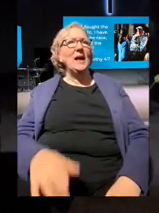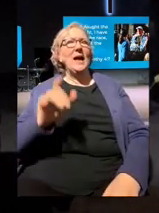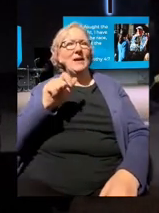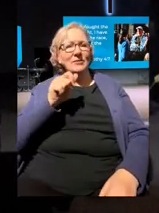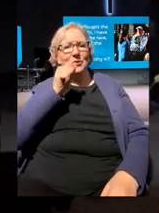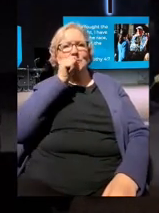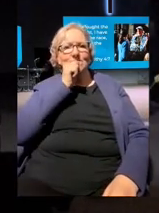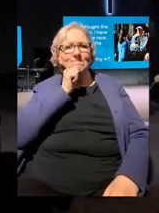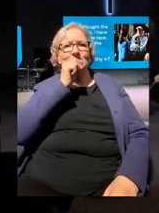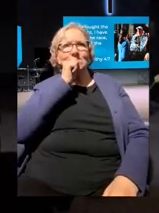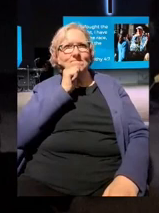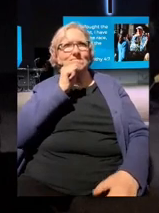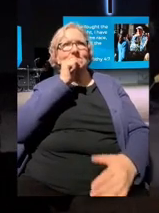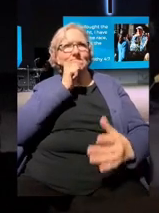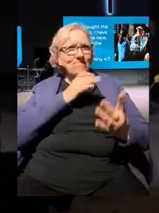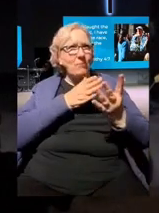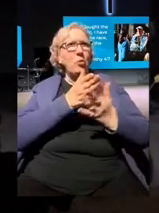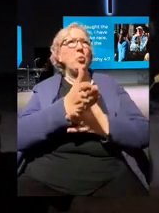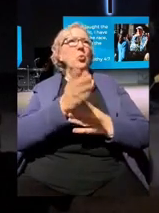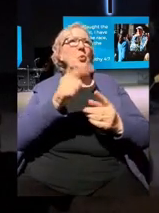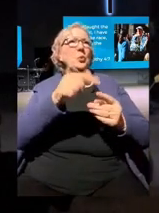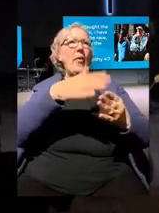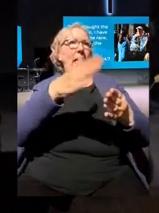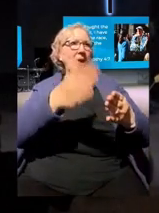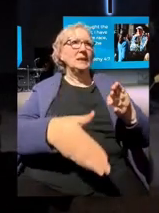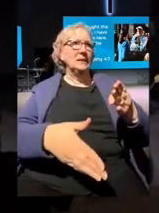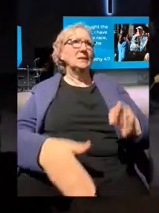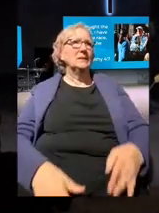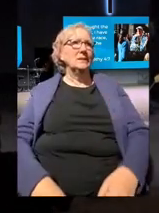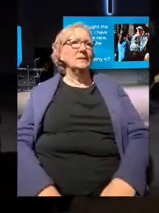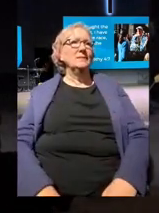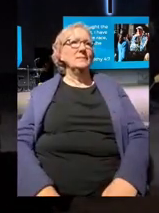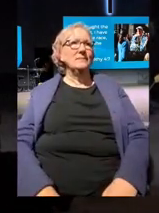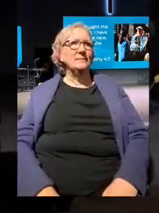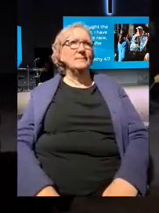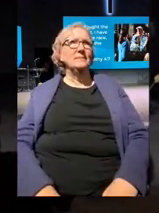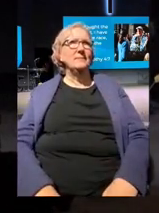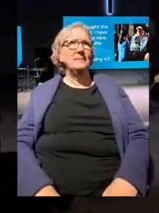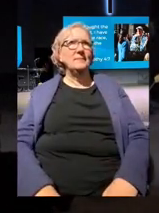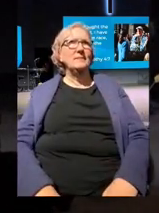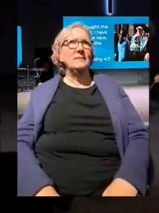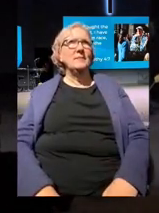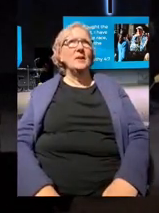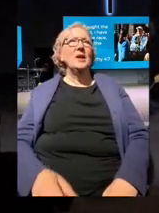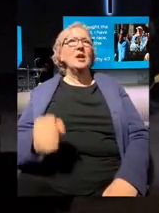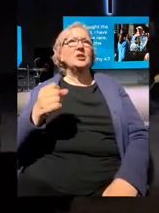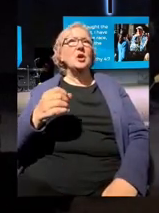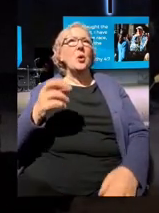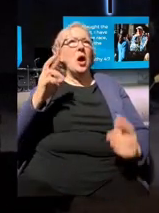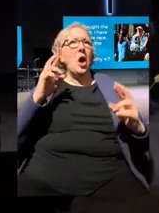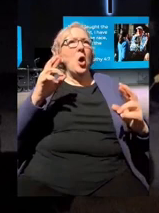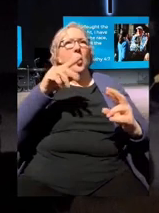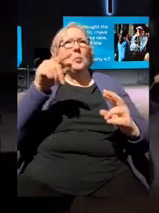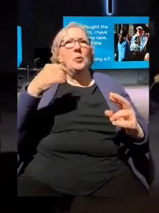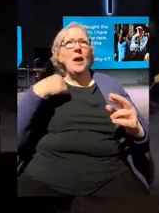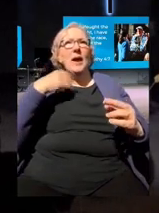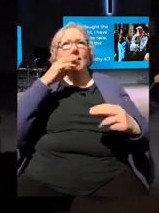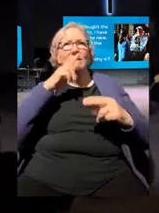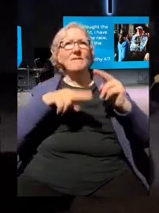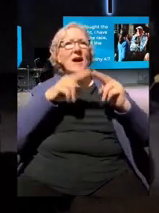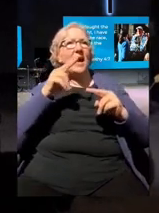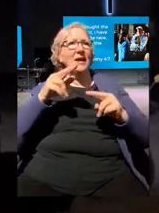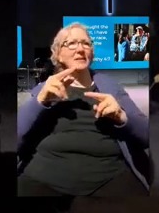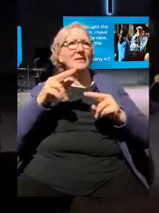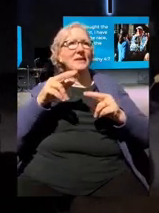and staying faithful to the end with that community that's surrounding you. So I hope you had some fun walking through my